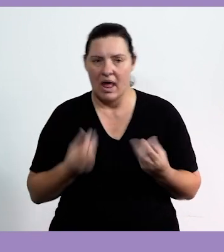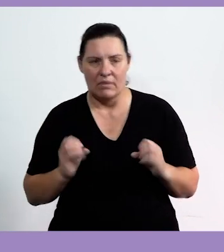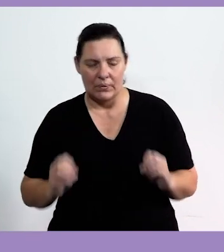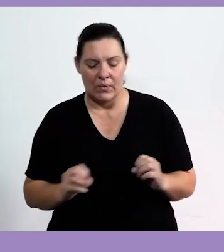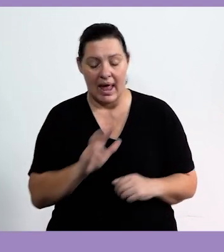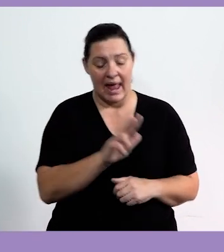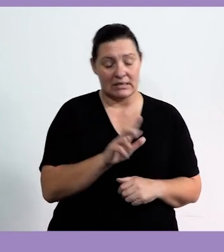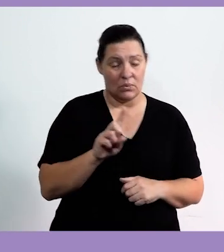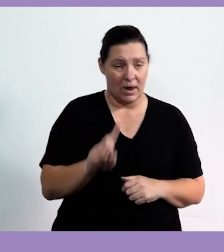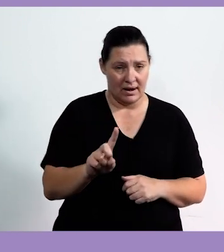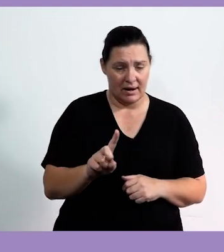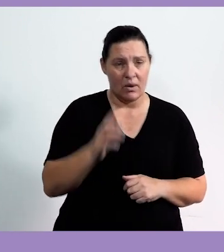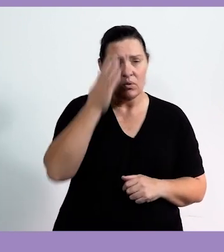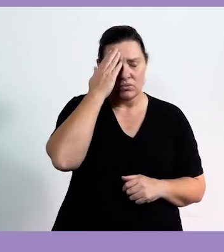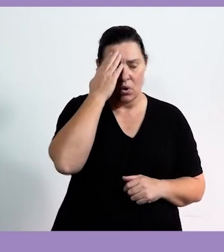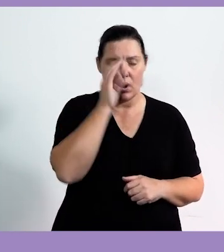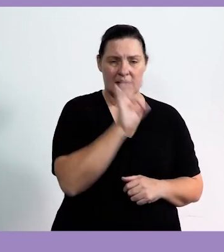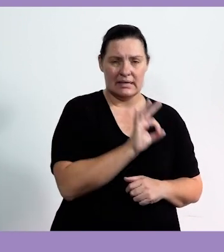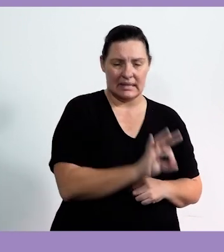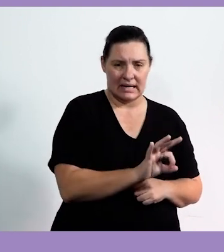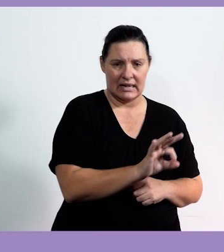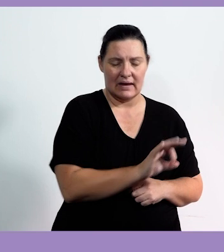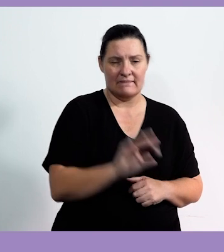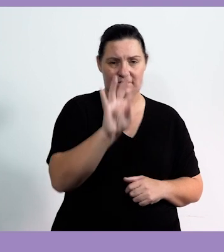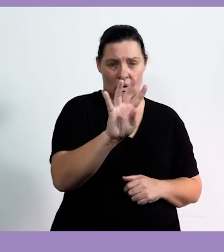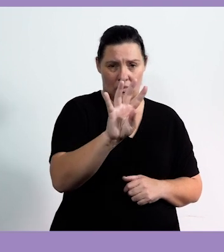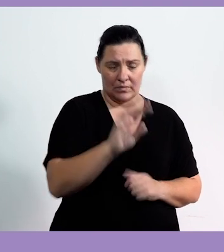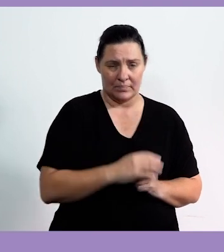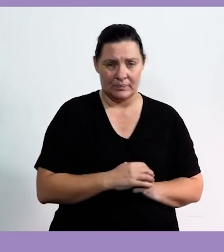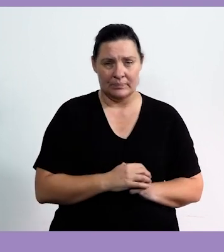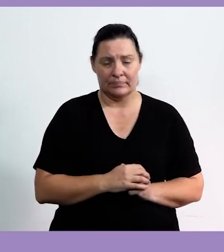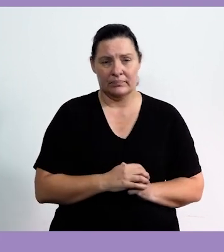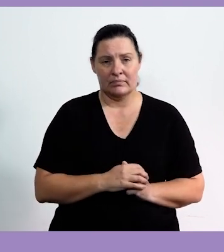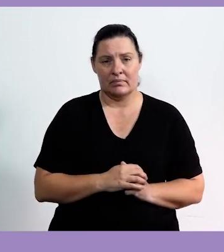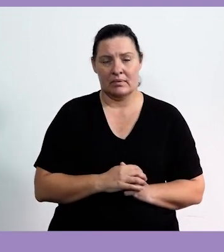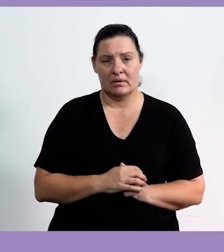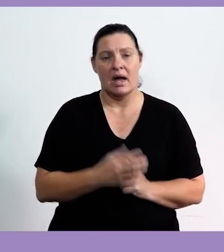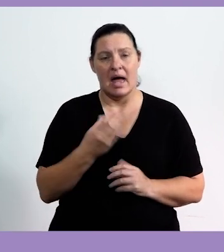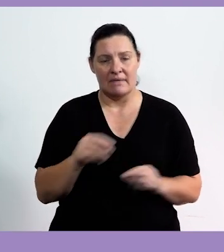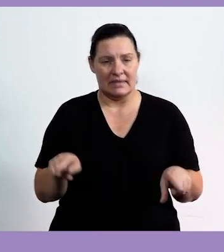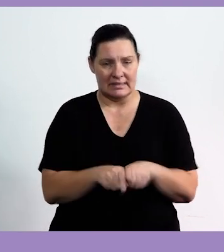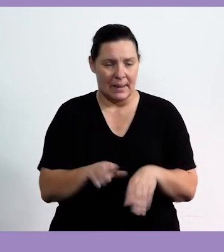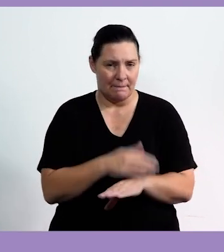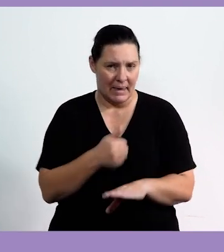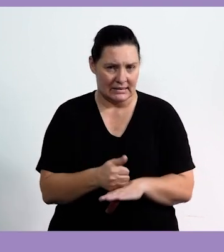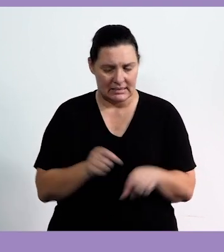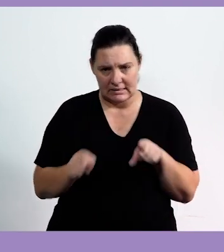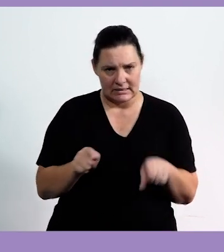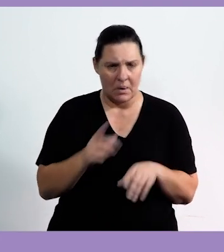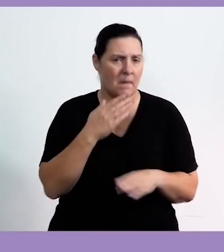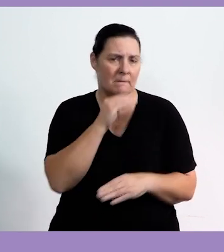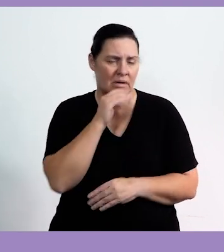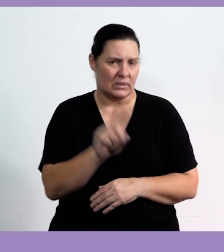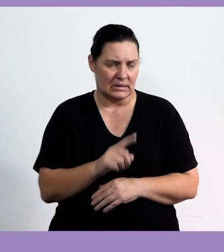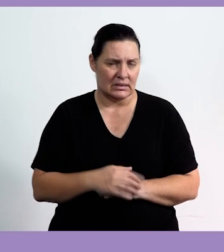have. So 81 we know is 3 to the exponent 4. They have the same base.